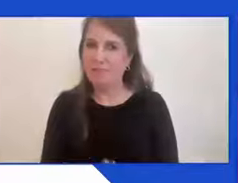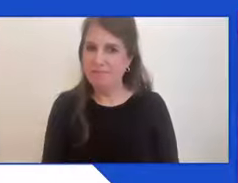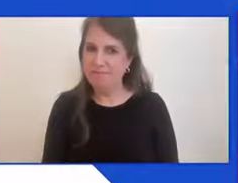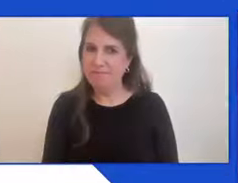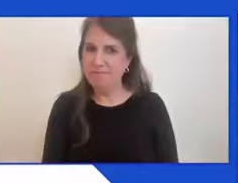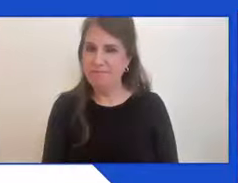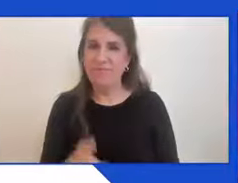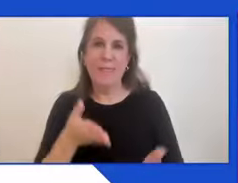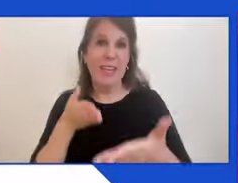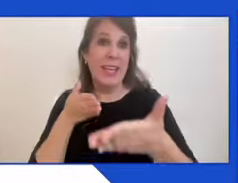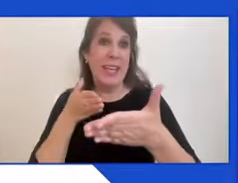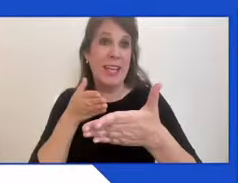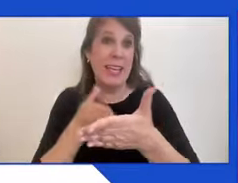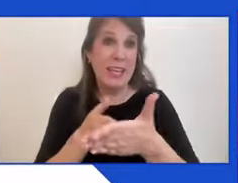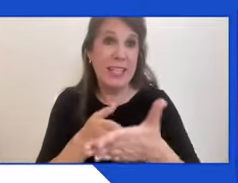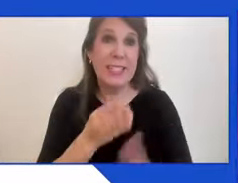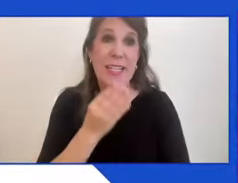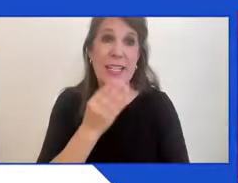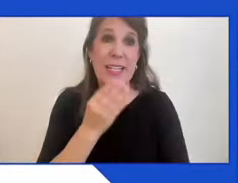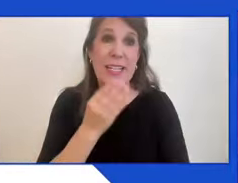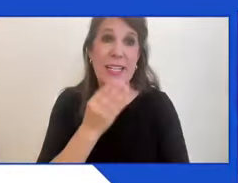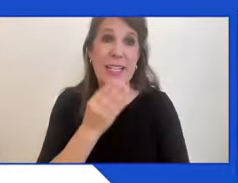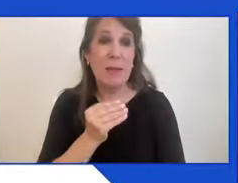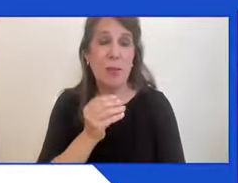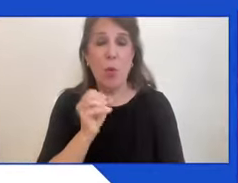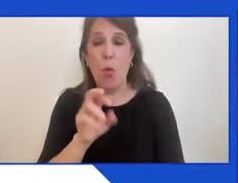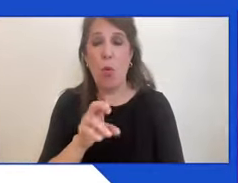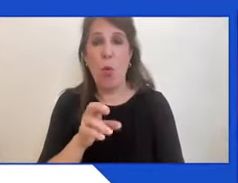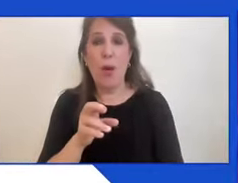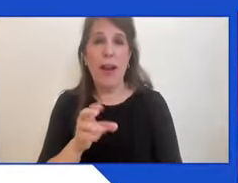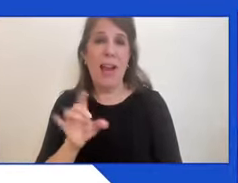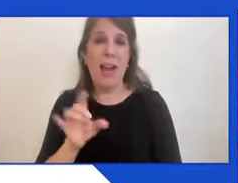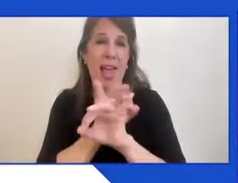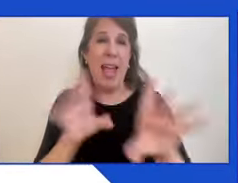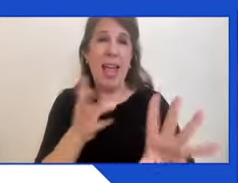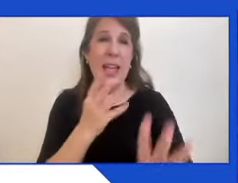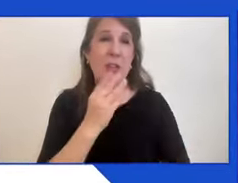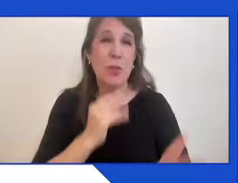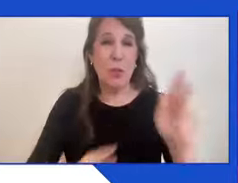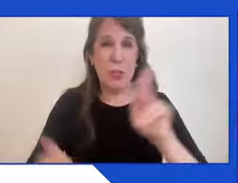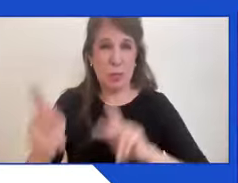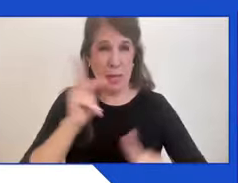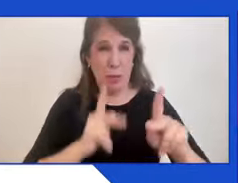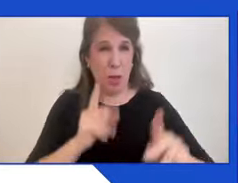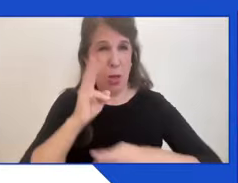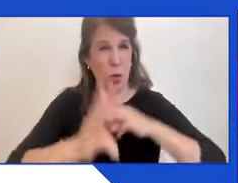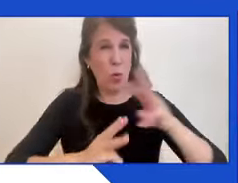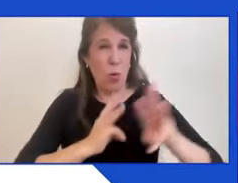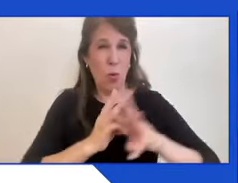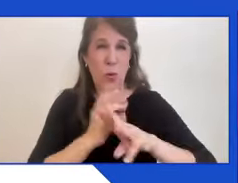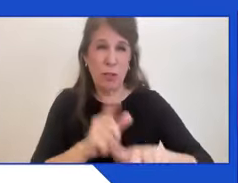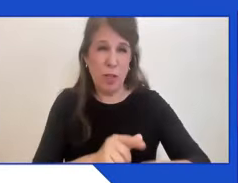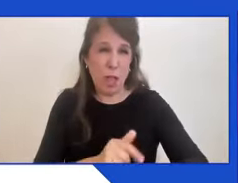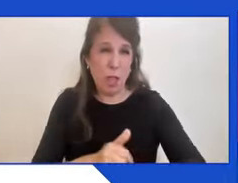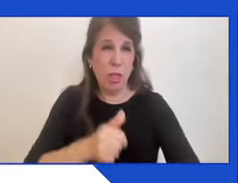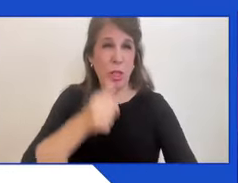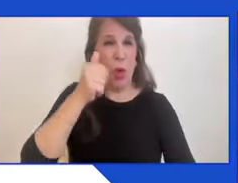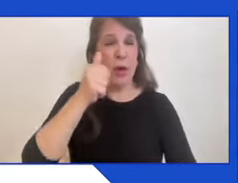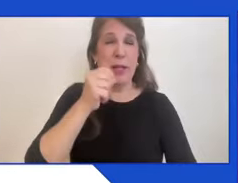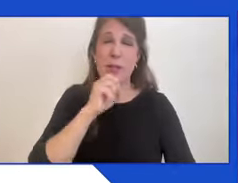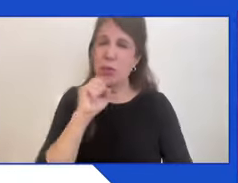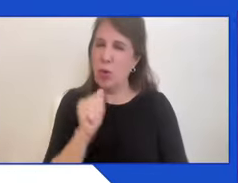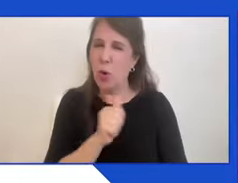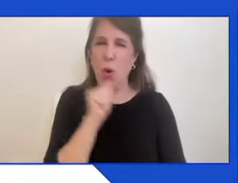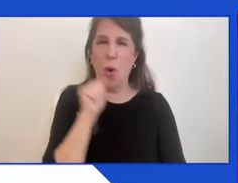Anti-Semitism, or more explicitly, Jew hatred, the world's longest, oldest form of prejudice